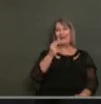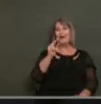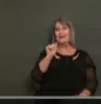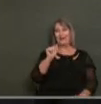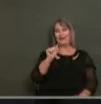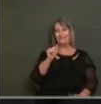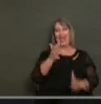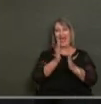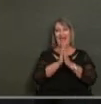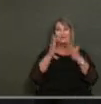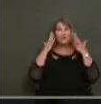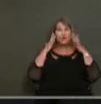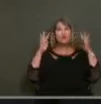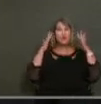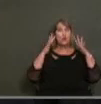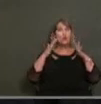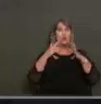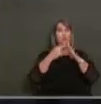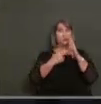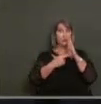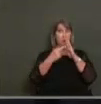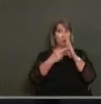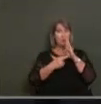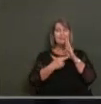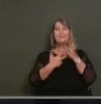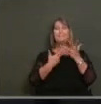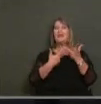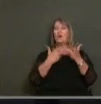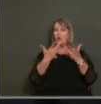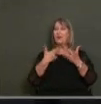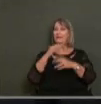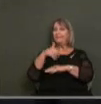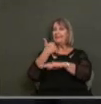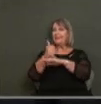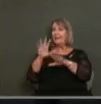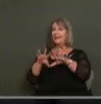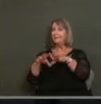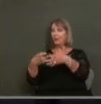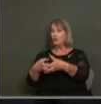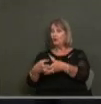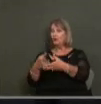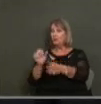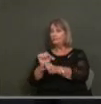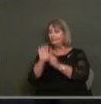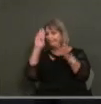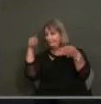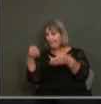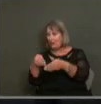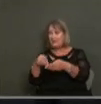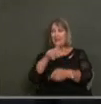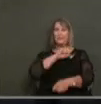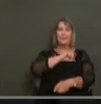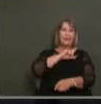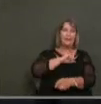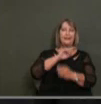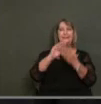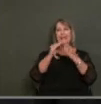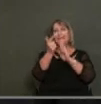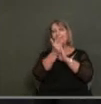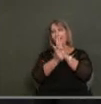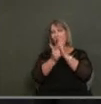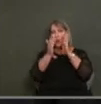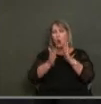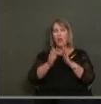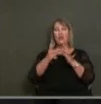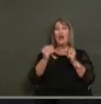the noise ordinance. And we have been working with a noise ordinance task force along with some police department, city attorney folks, but really a lot